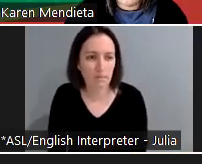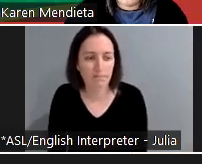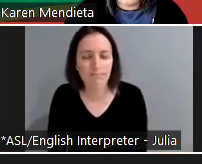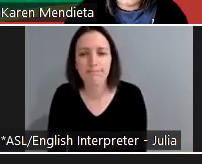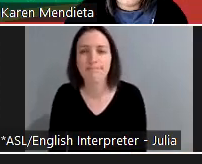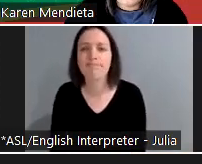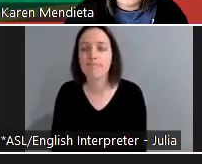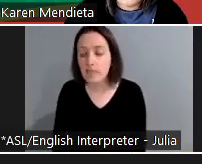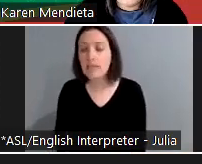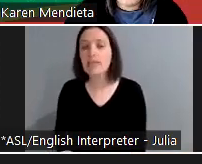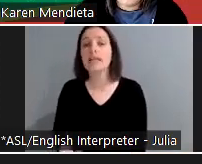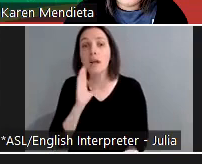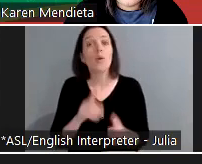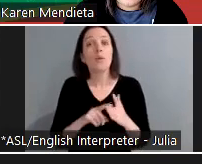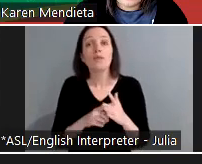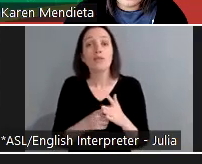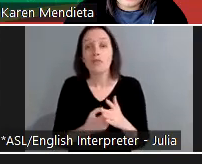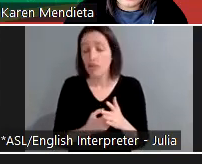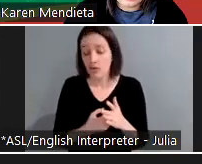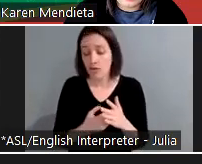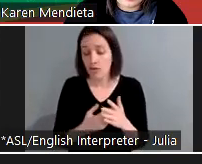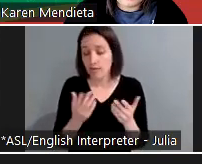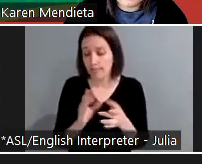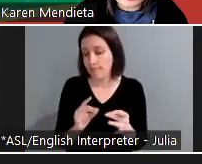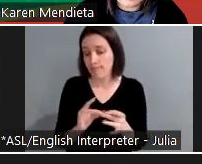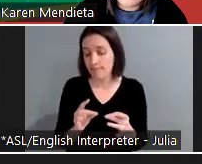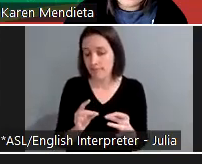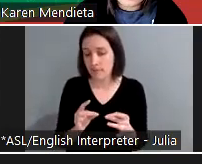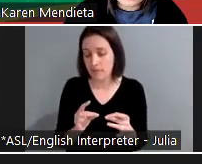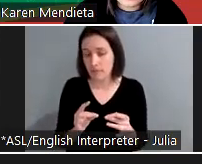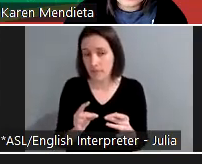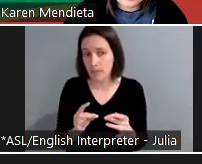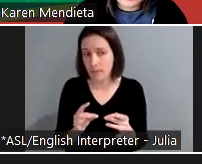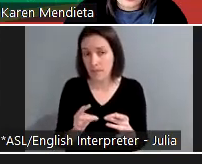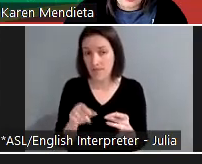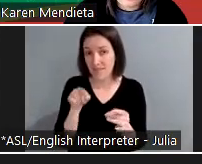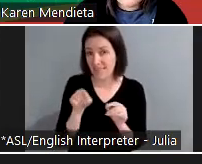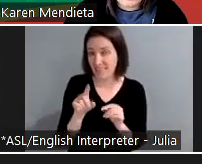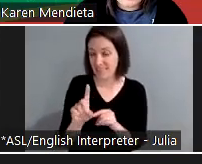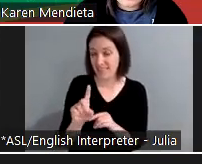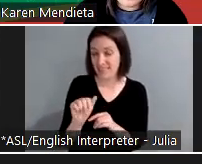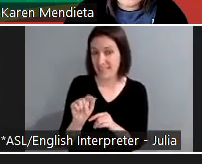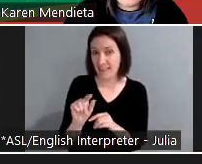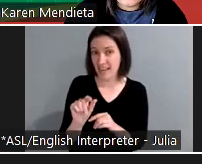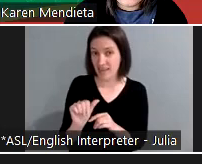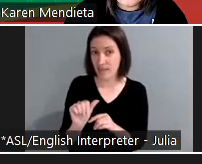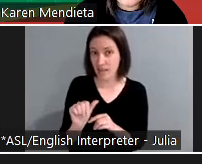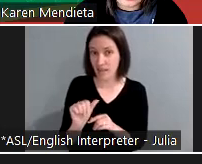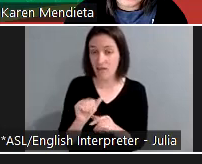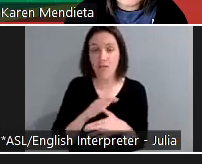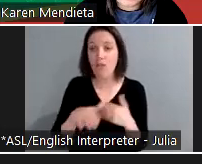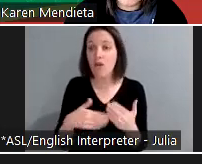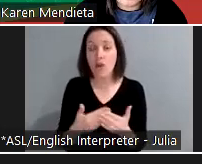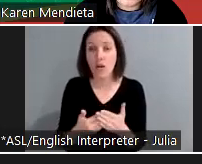I will start by prefacing with the date of this data. All data included in